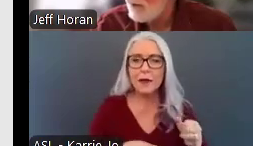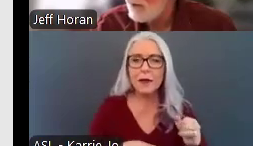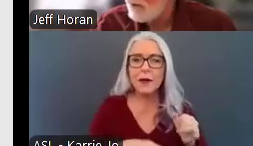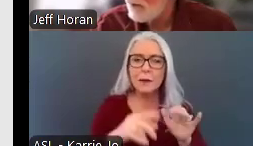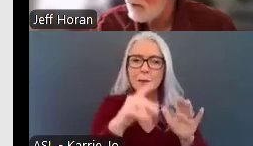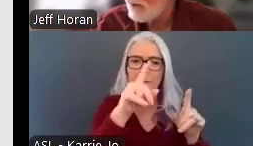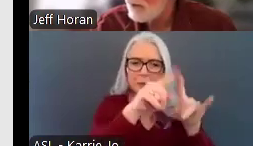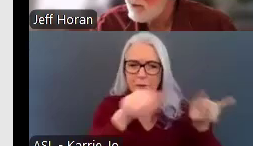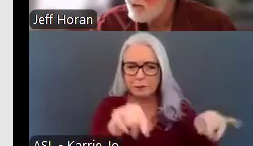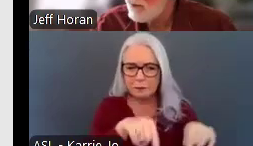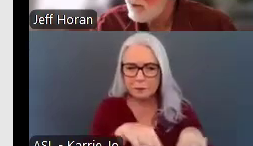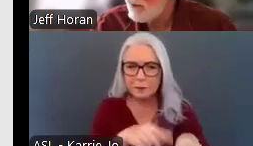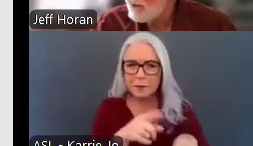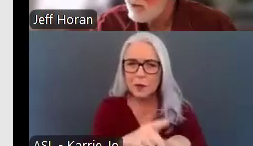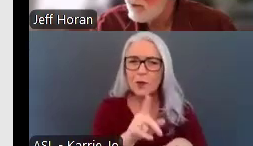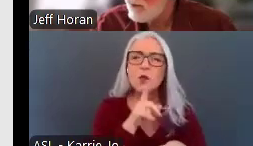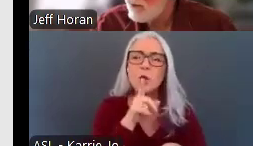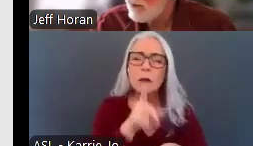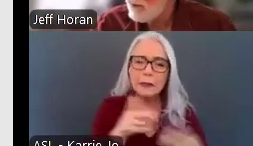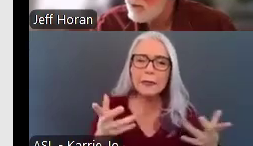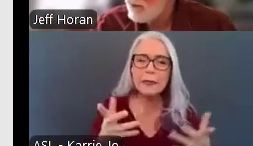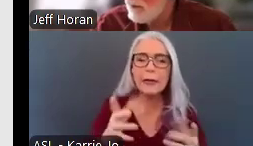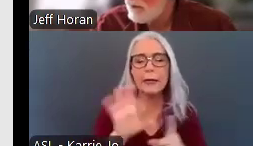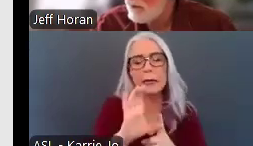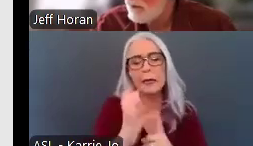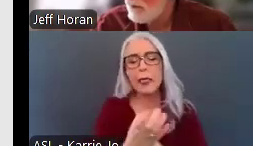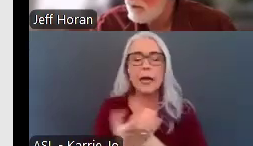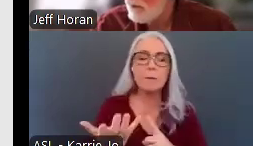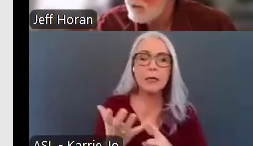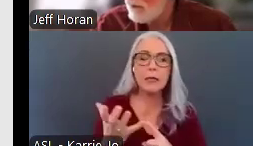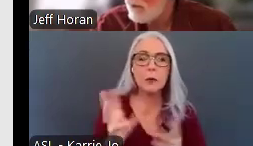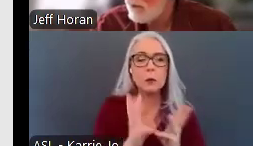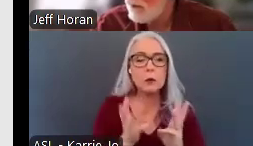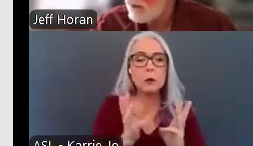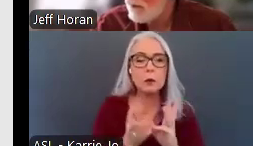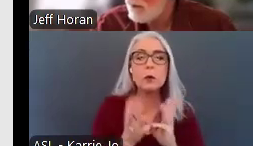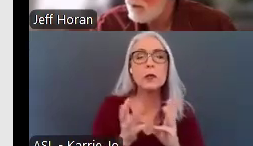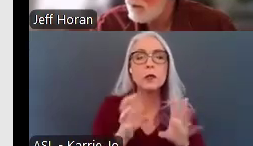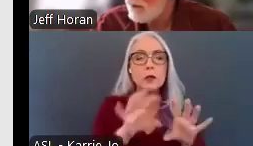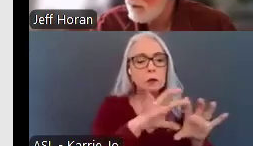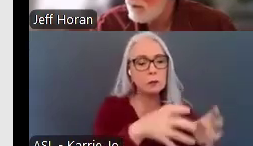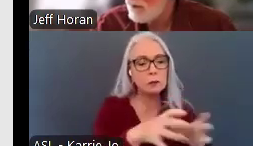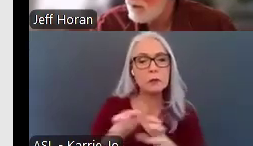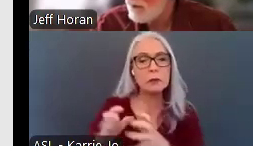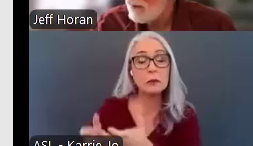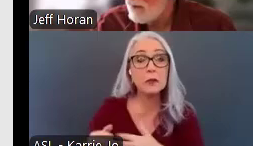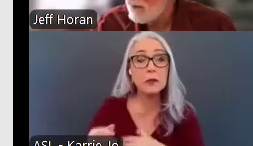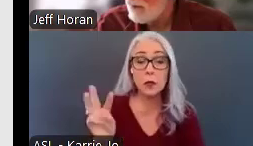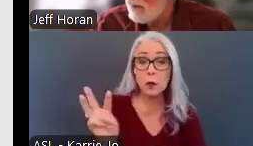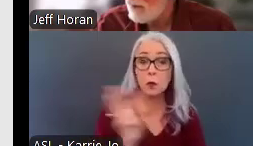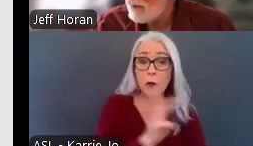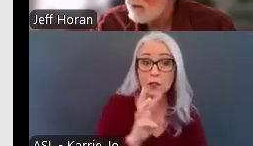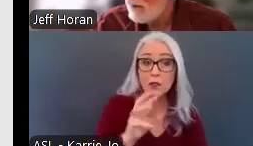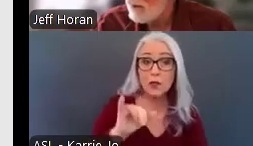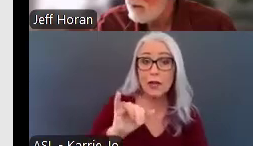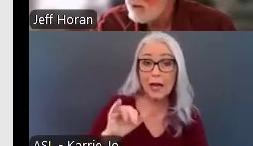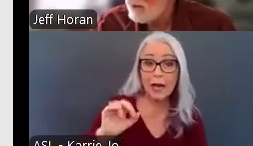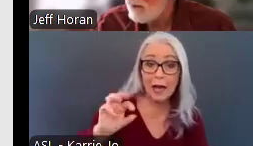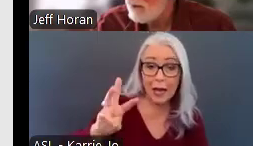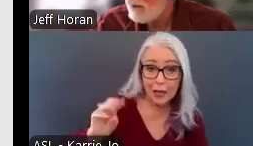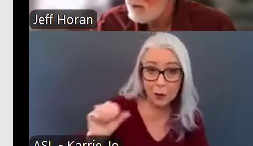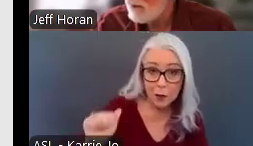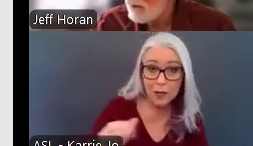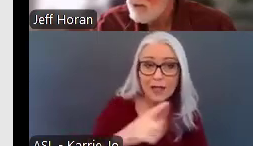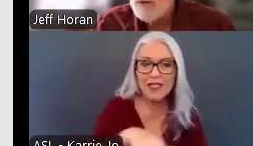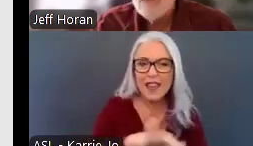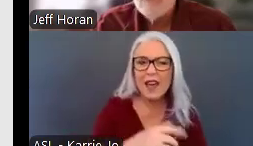basically climate envelopes. So for example, if you look in western Iowa, you can see there's a 50. Well, all of the counties in that purple